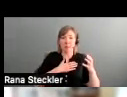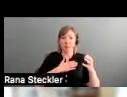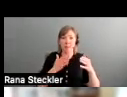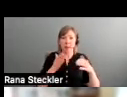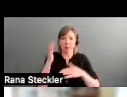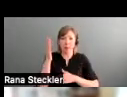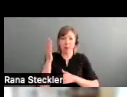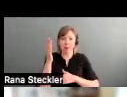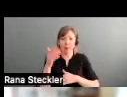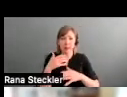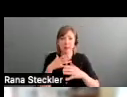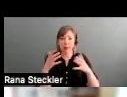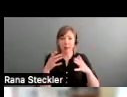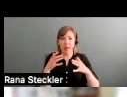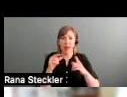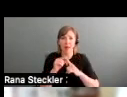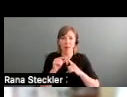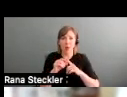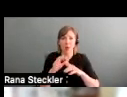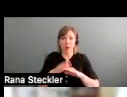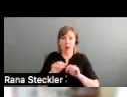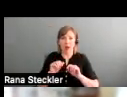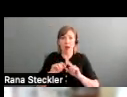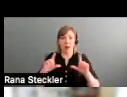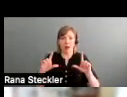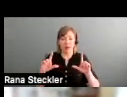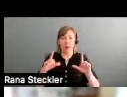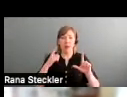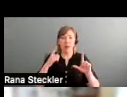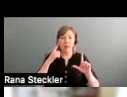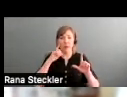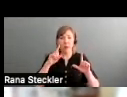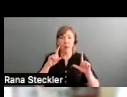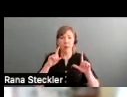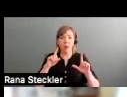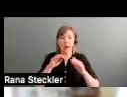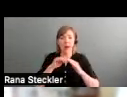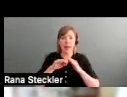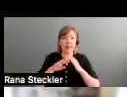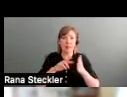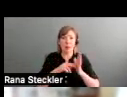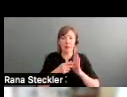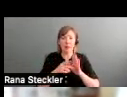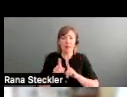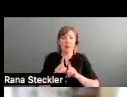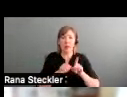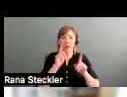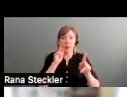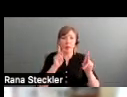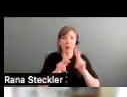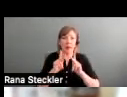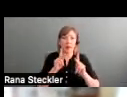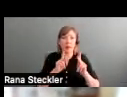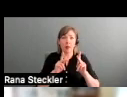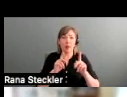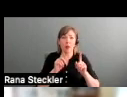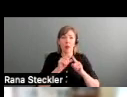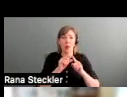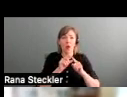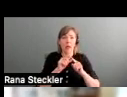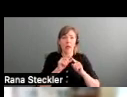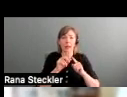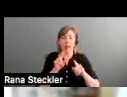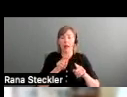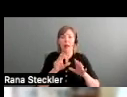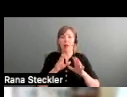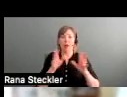presentation has a lot of words on it for kind of access purposes, but for people for whom words is too much,